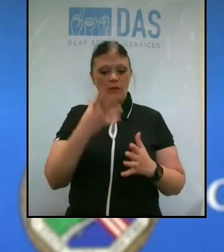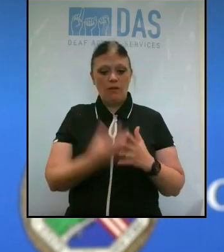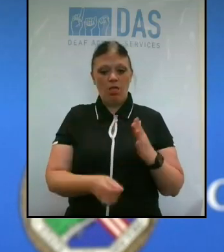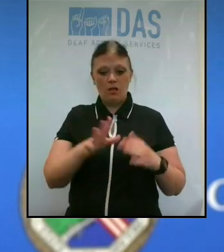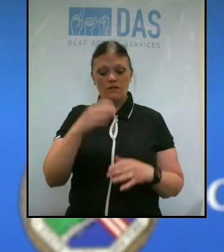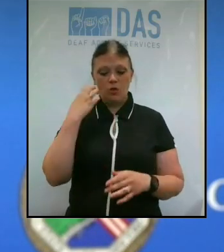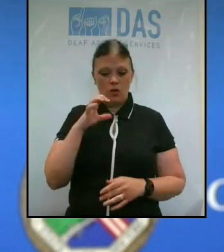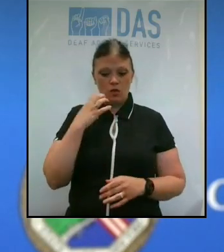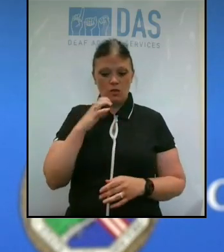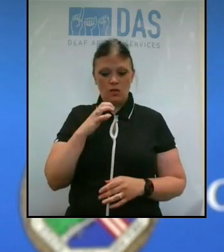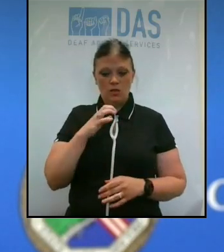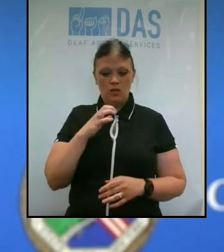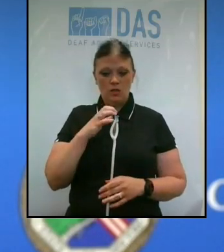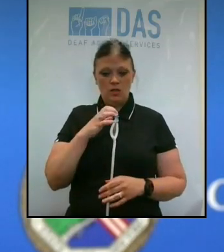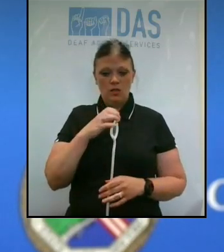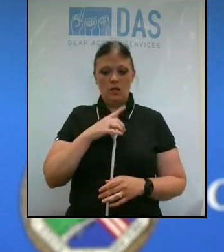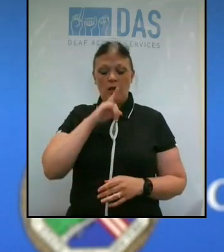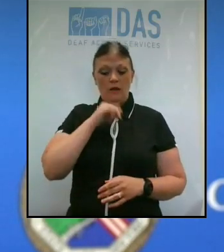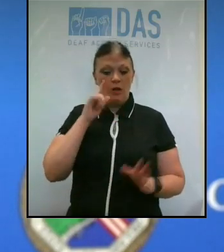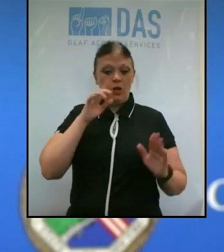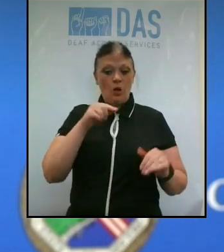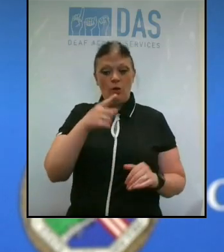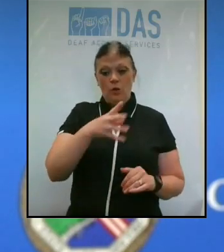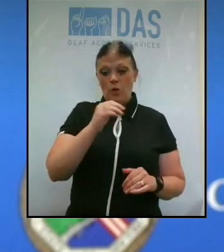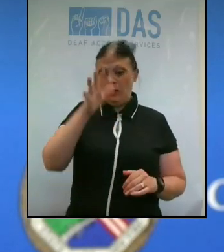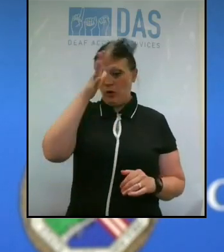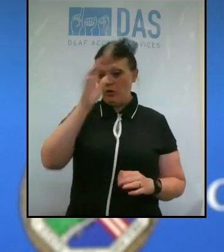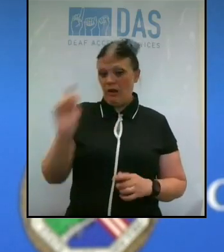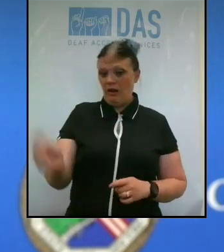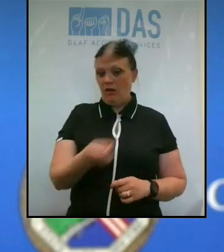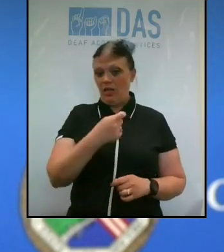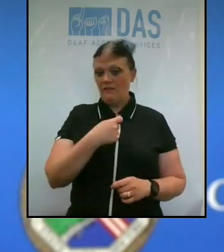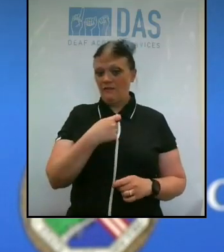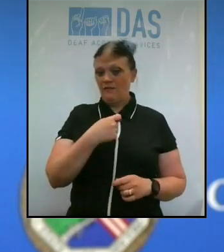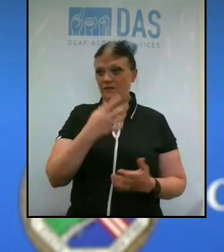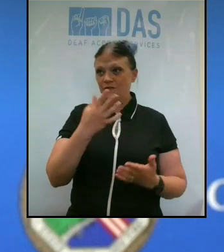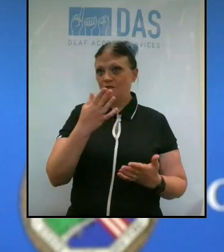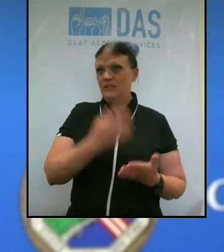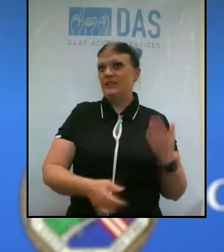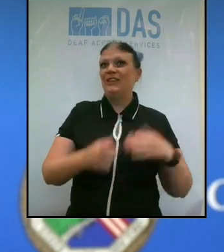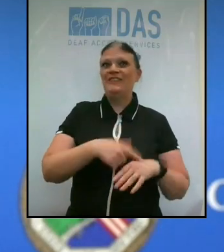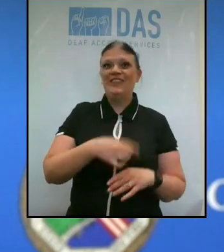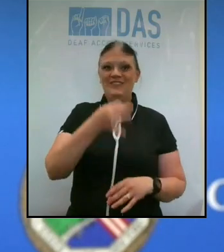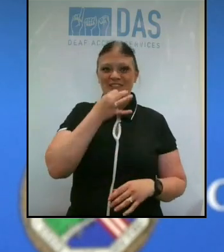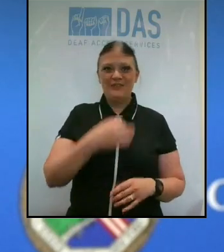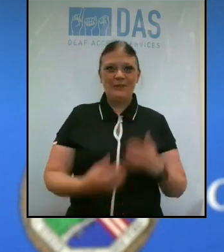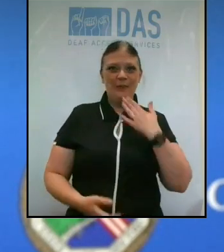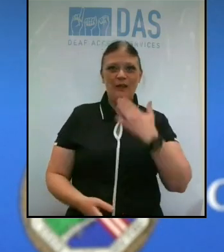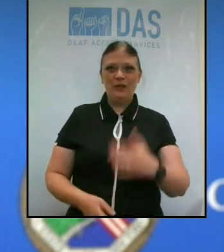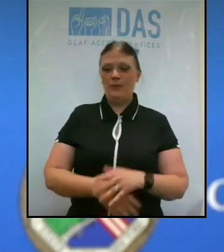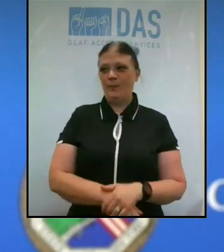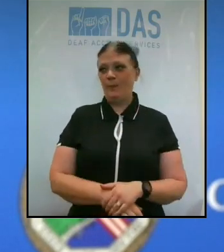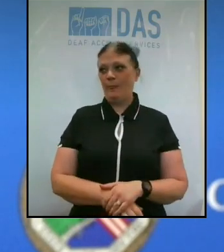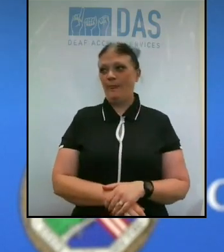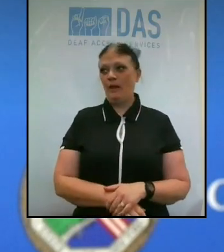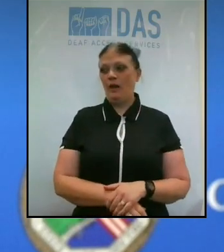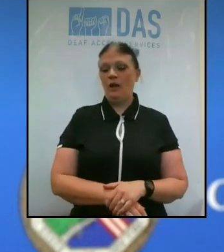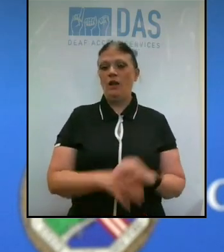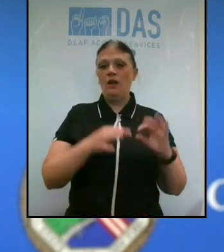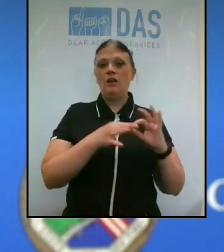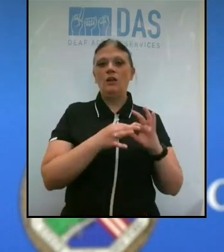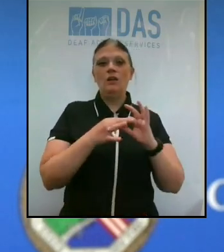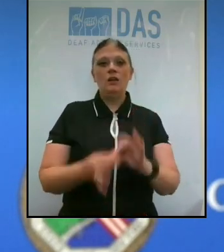cousin, and I certainly do hope that you and your dad are out golfing sometime very soon. Thank you. In regards